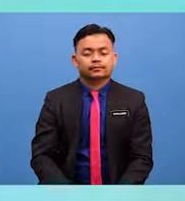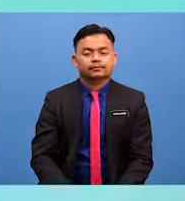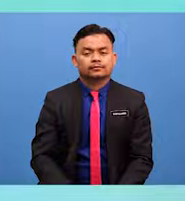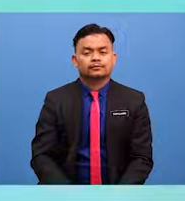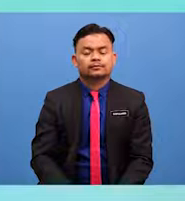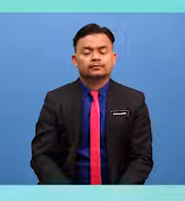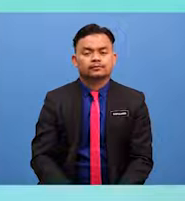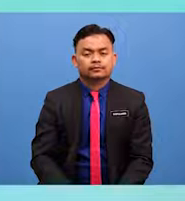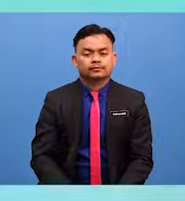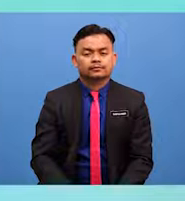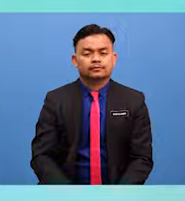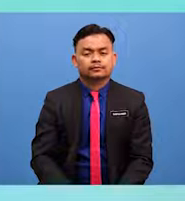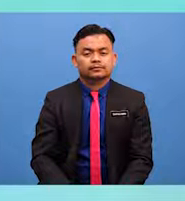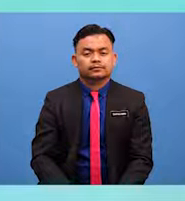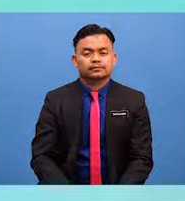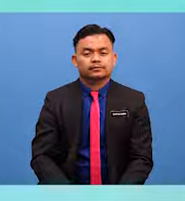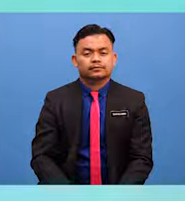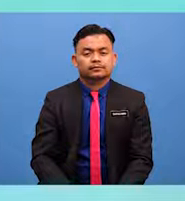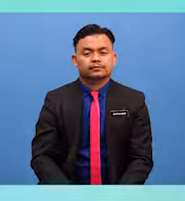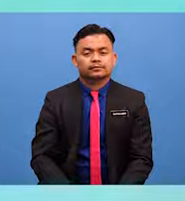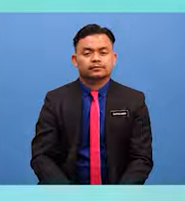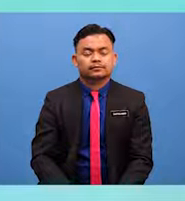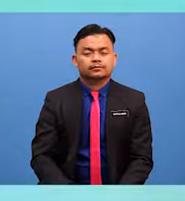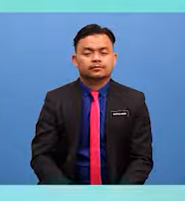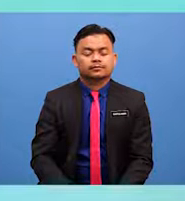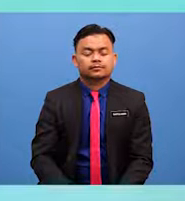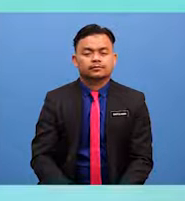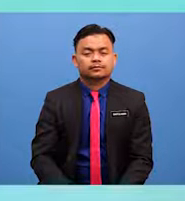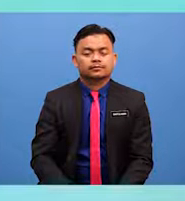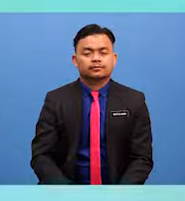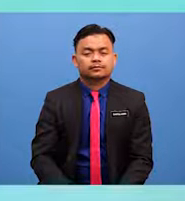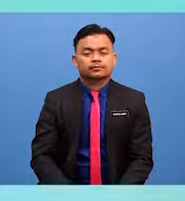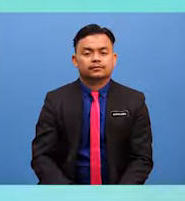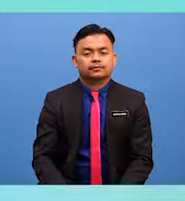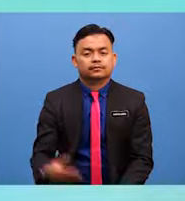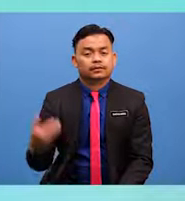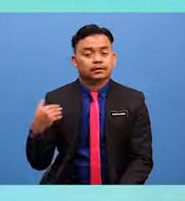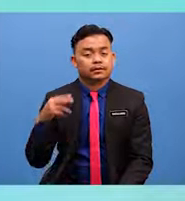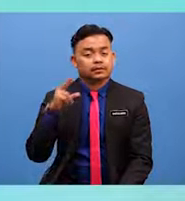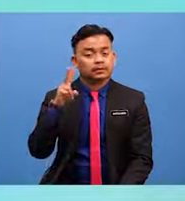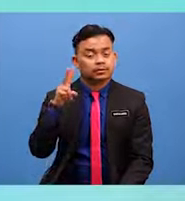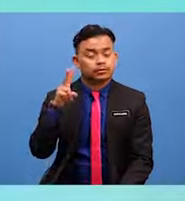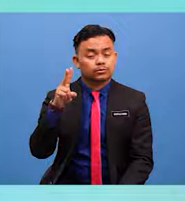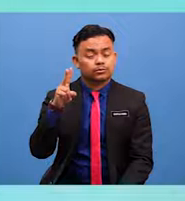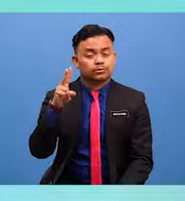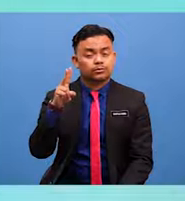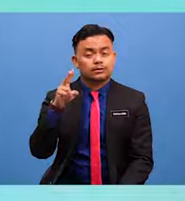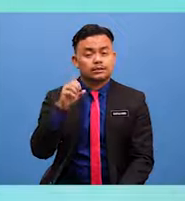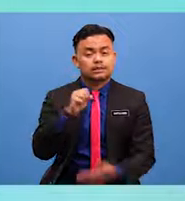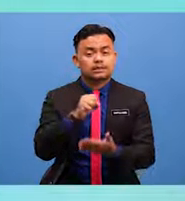agree with the subject. In this sentence, there are two subjects. The first subject